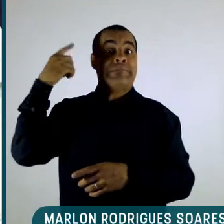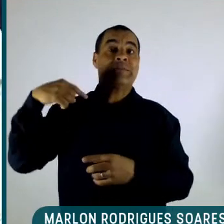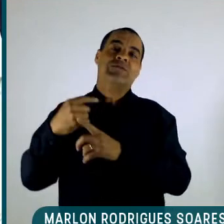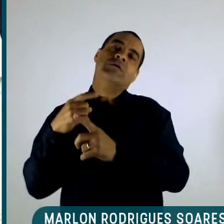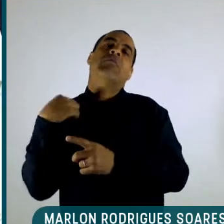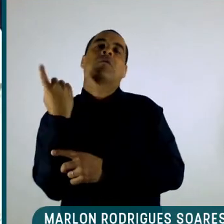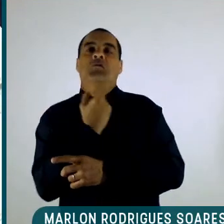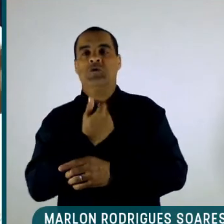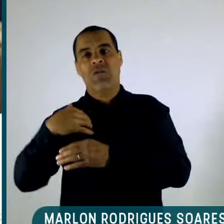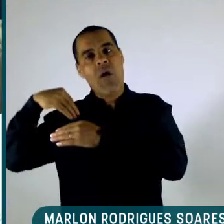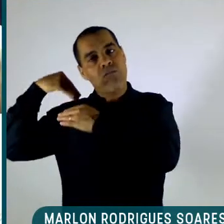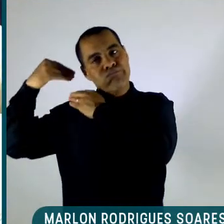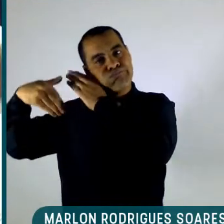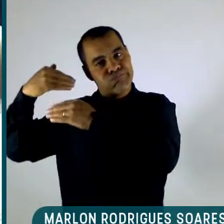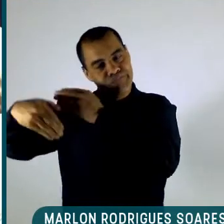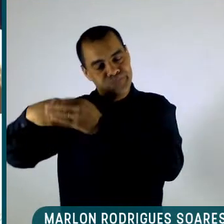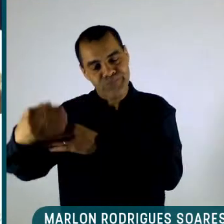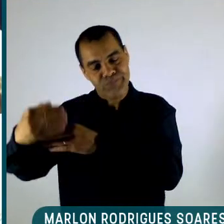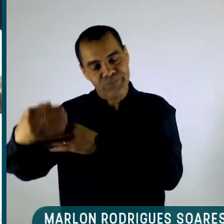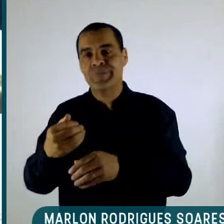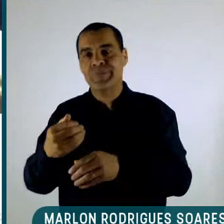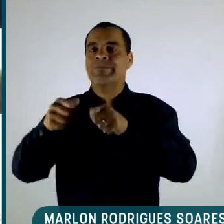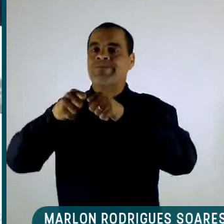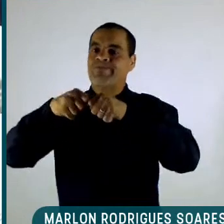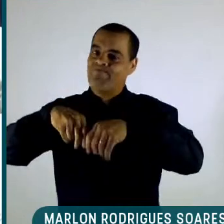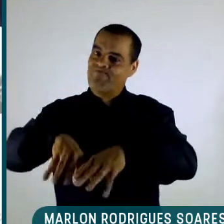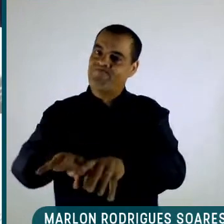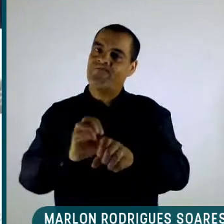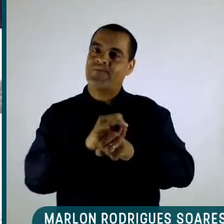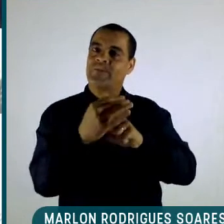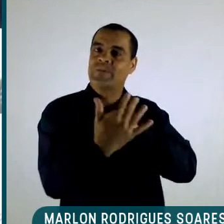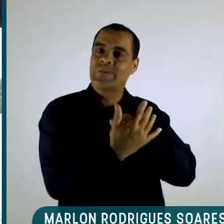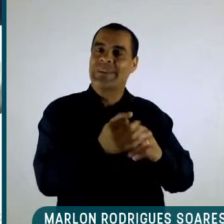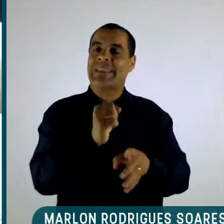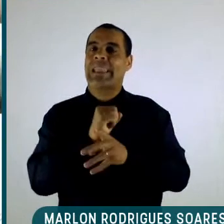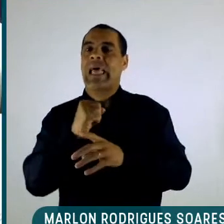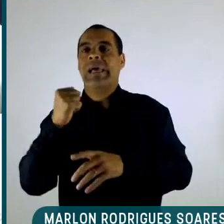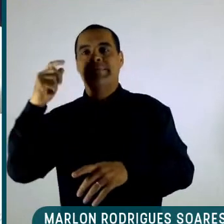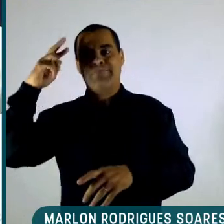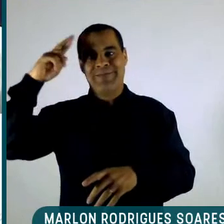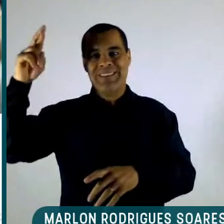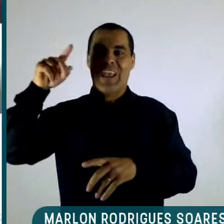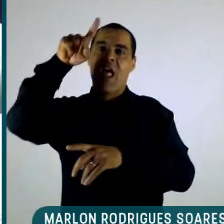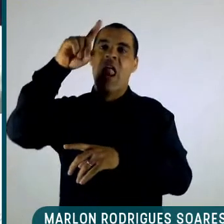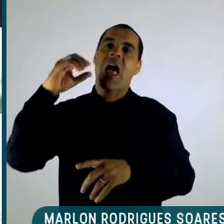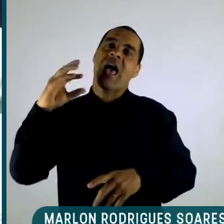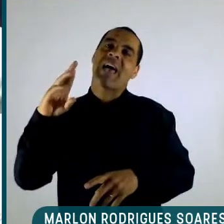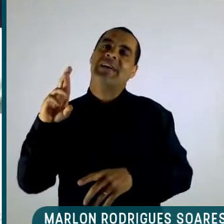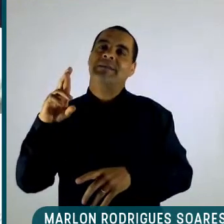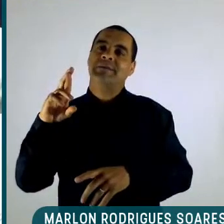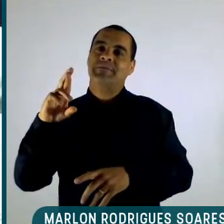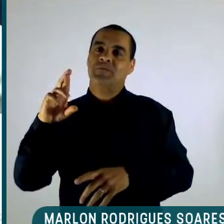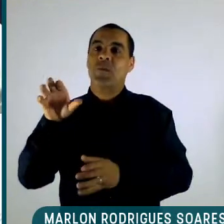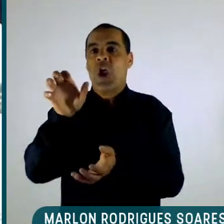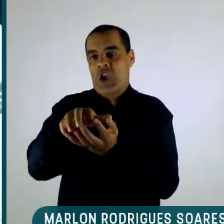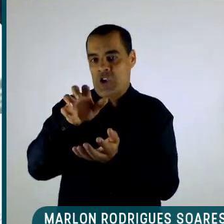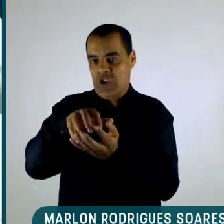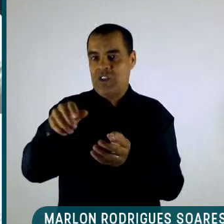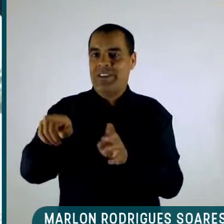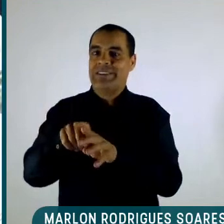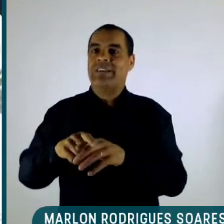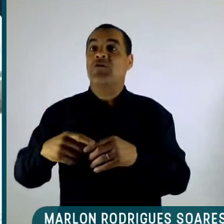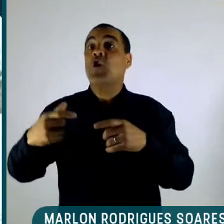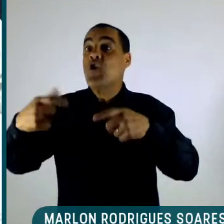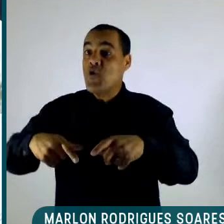about, it addresses this issue a lot. So we had this tragedy, the first tragedy in COVID,